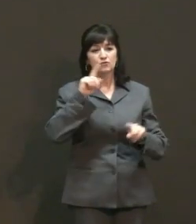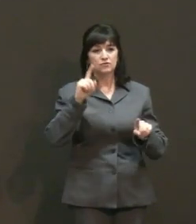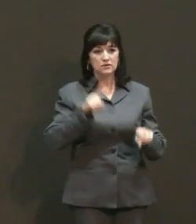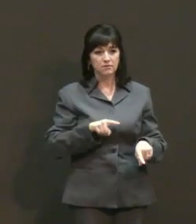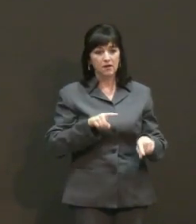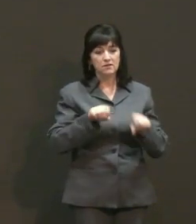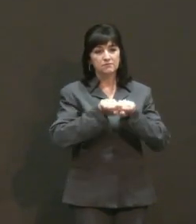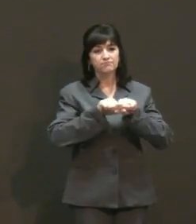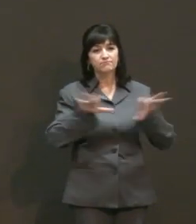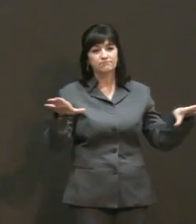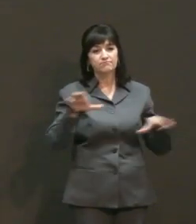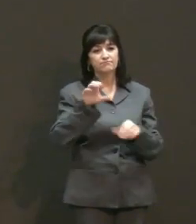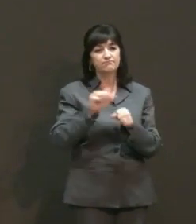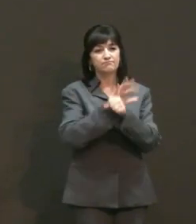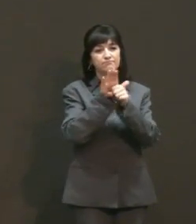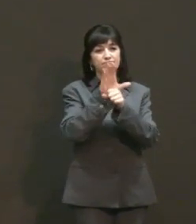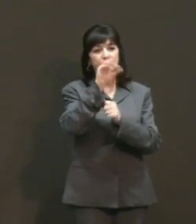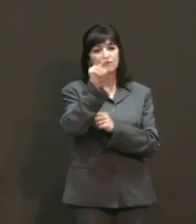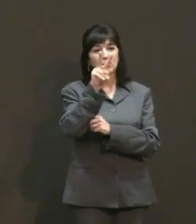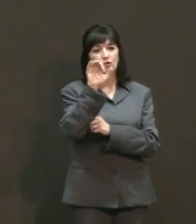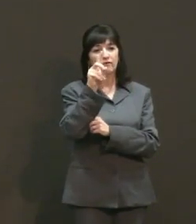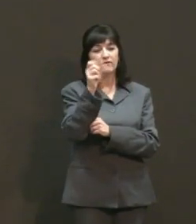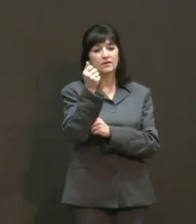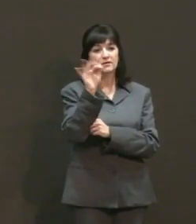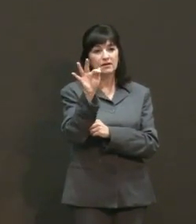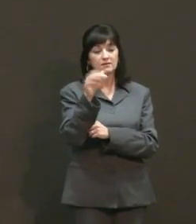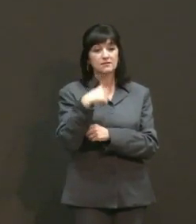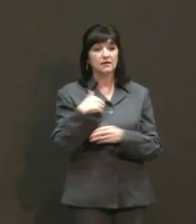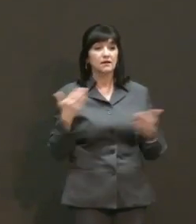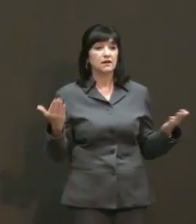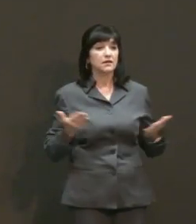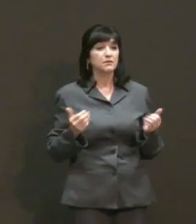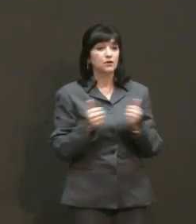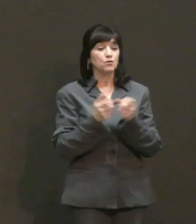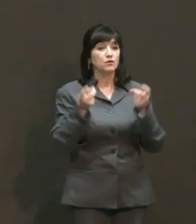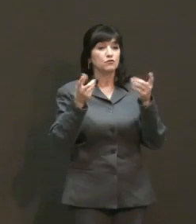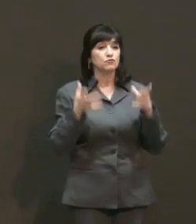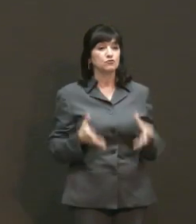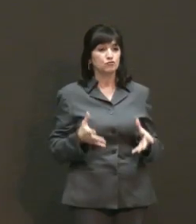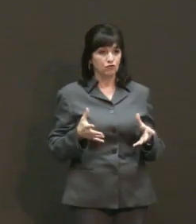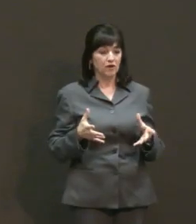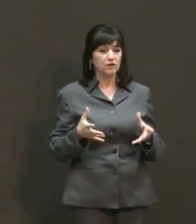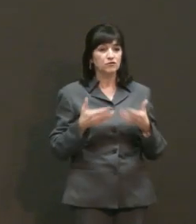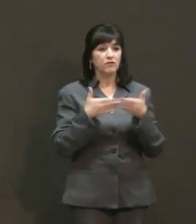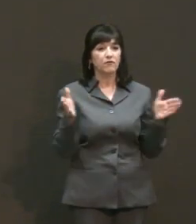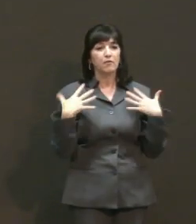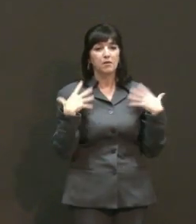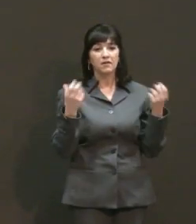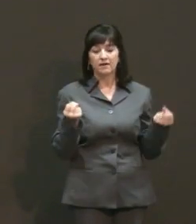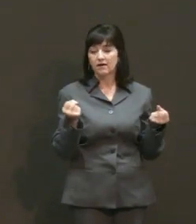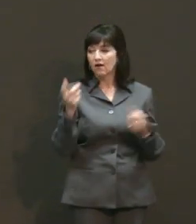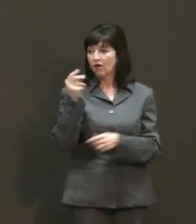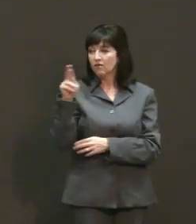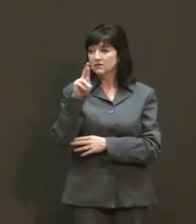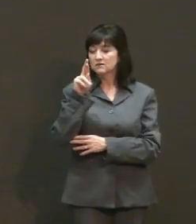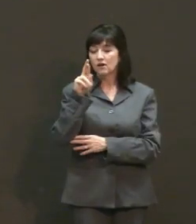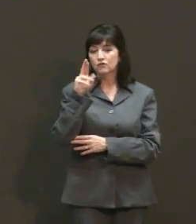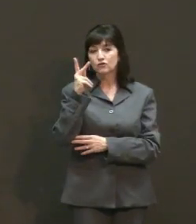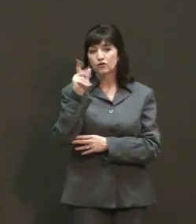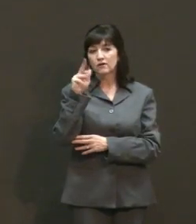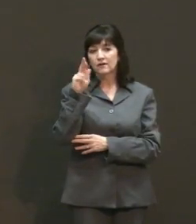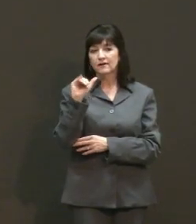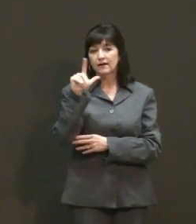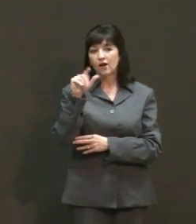in our state. I'm here with the Director of the Division of Public Health, Dr. Karyl Rattay, who you're going to hear from in a